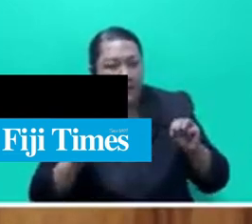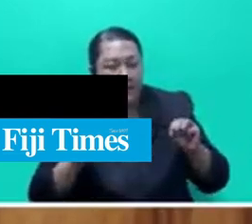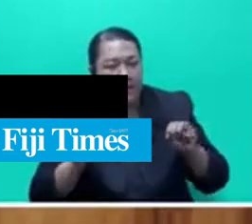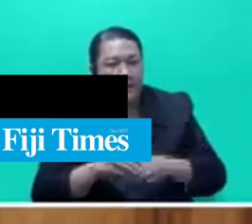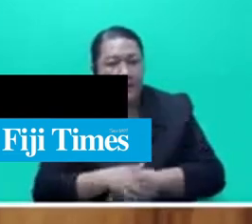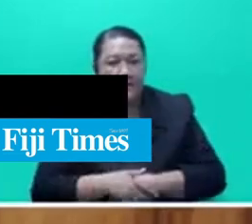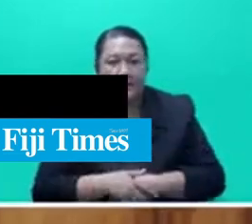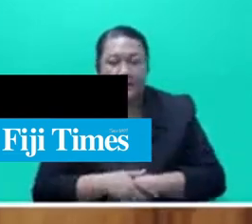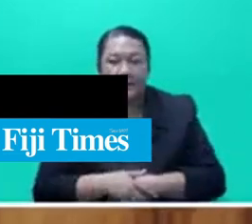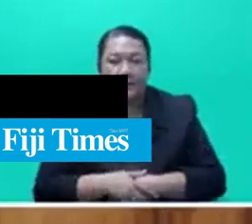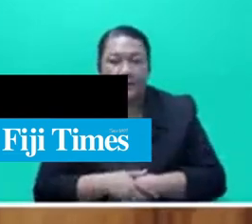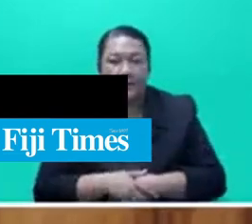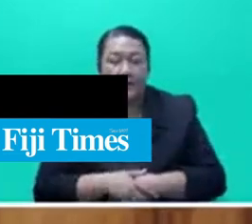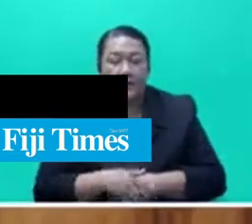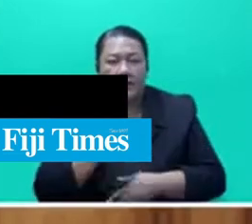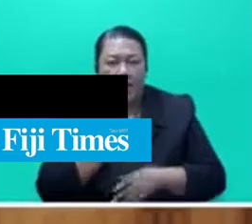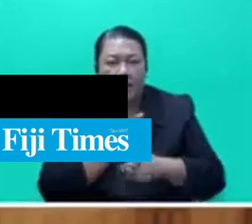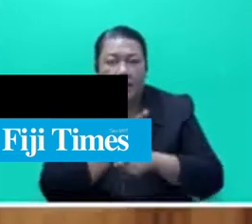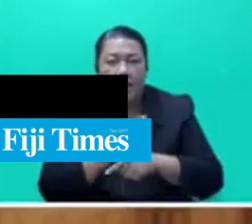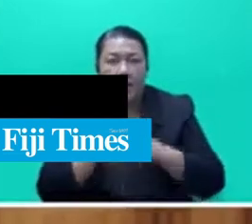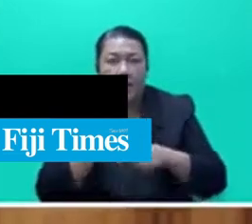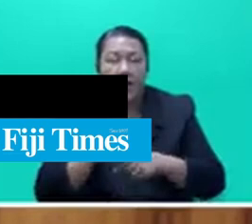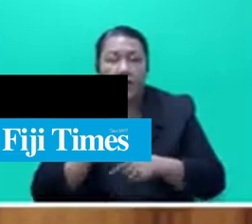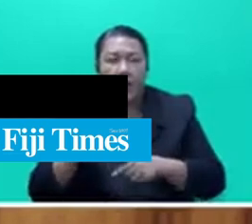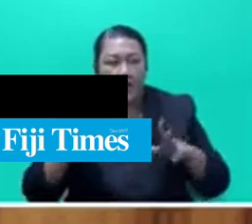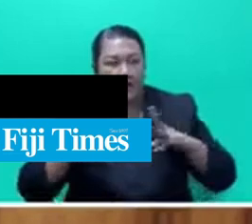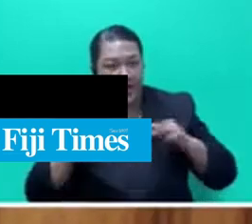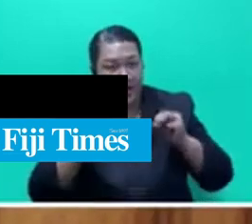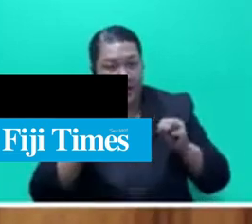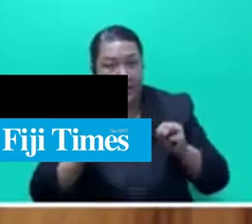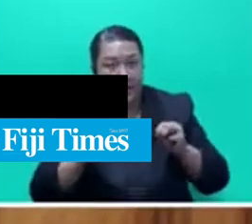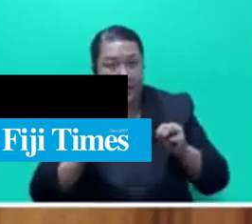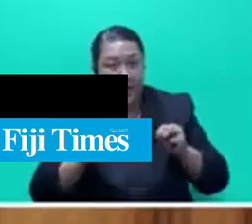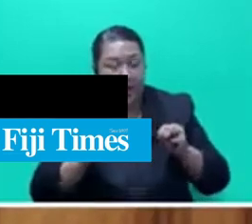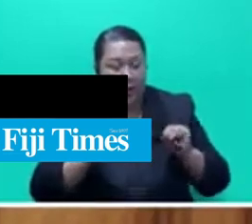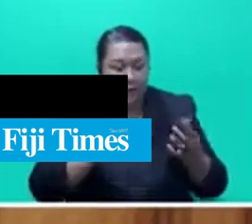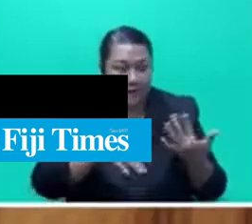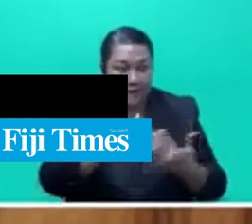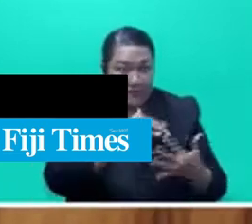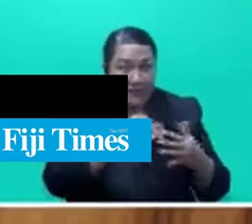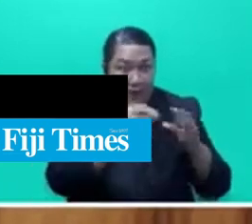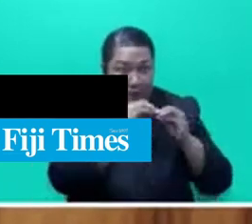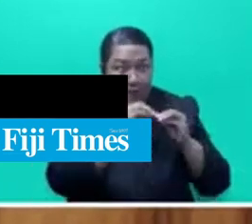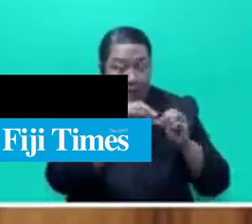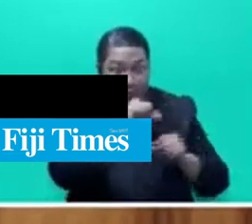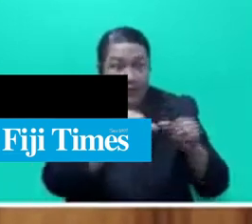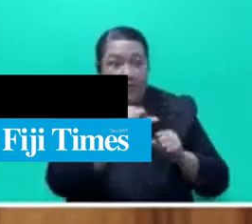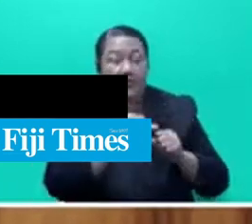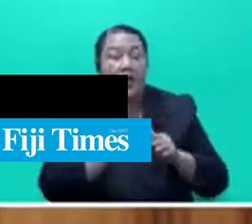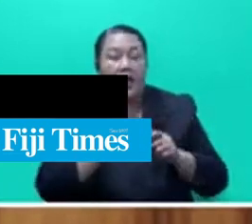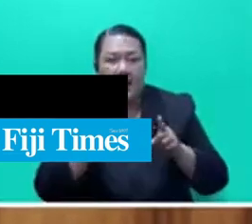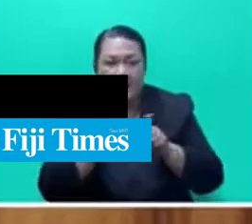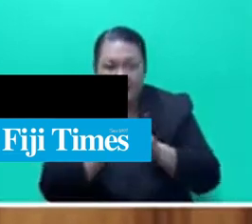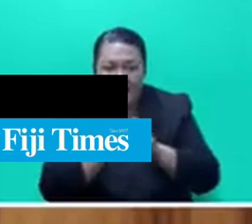basically, two that he referred to was the freedom of association and also freedom of expression.